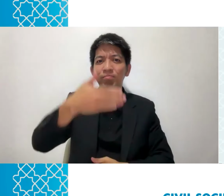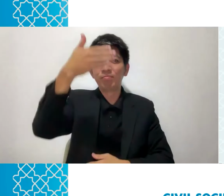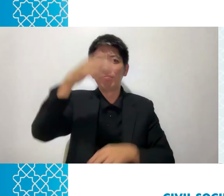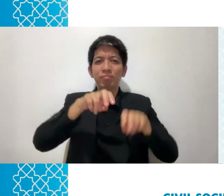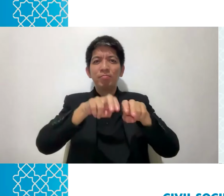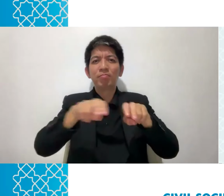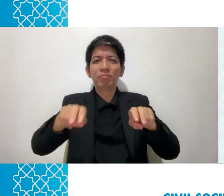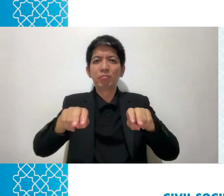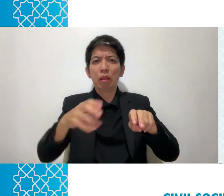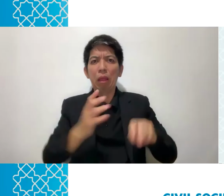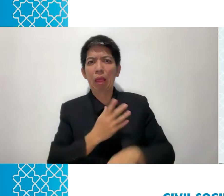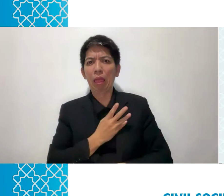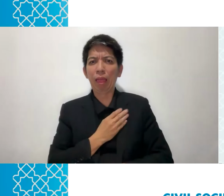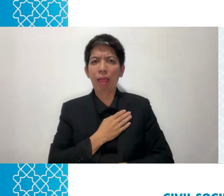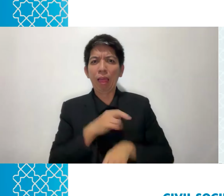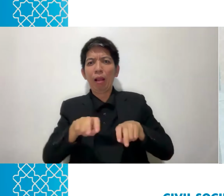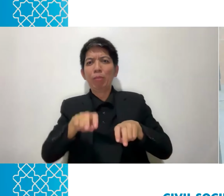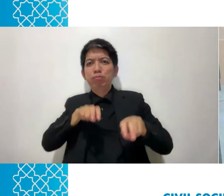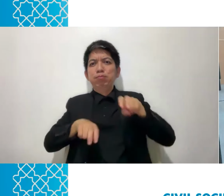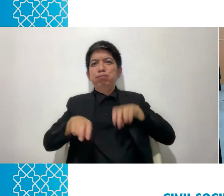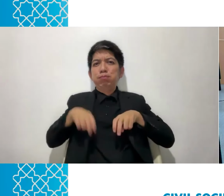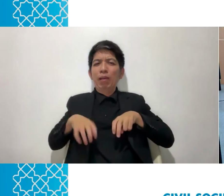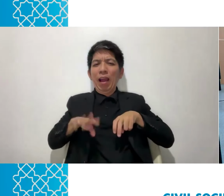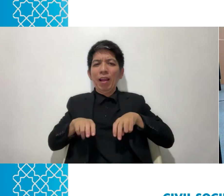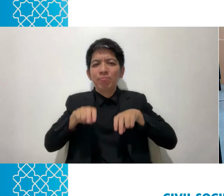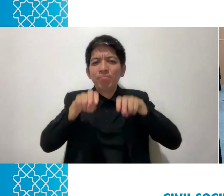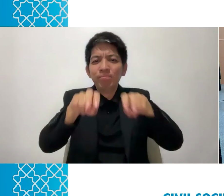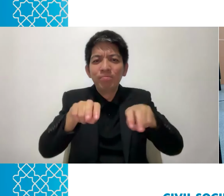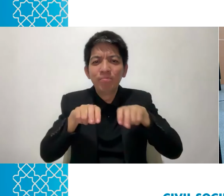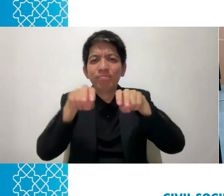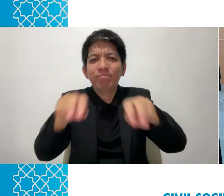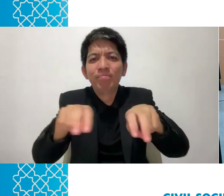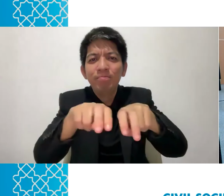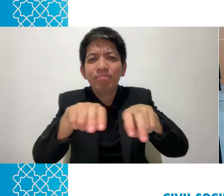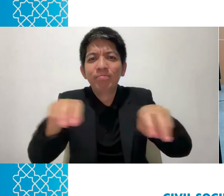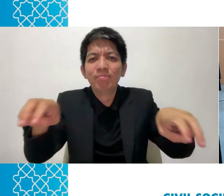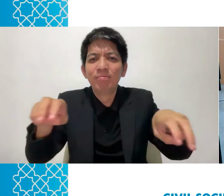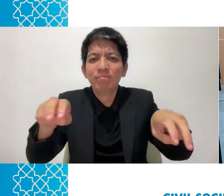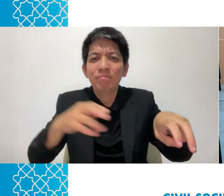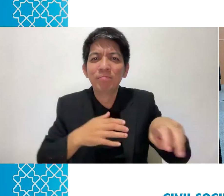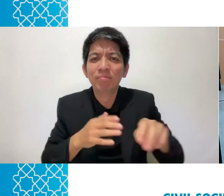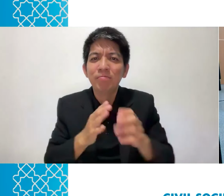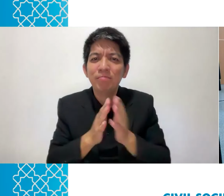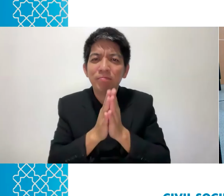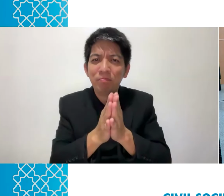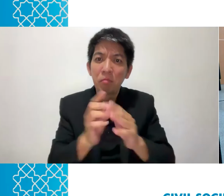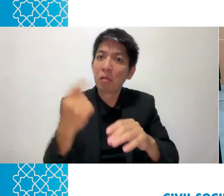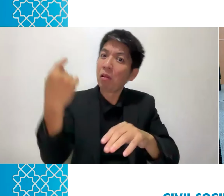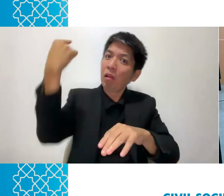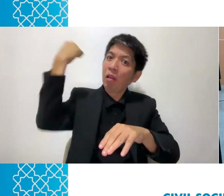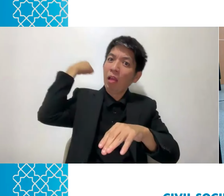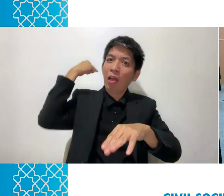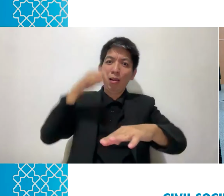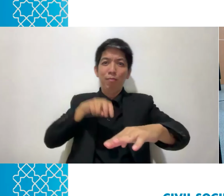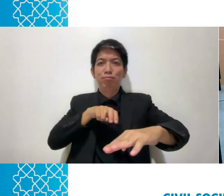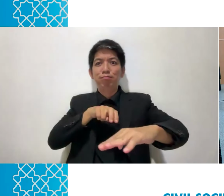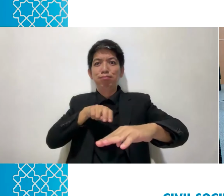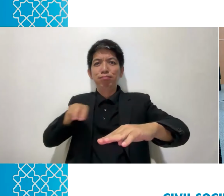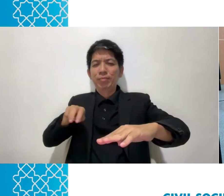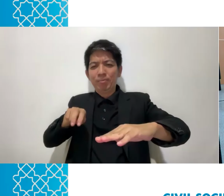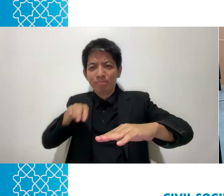who are sitting toward the back, please join us in the first 3 rows. We have an activity involving the